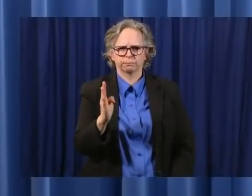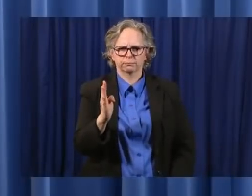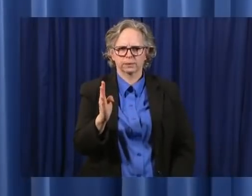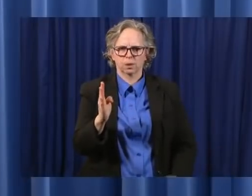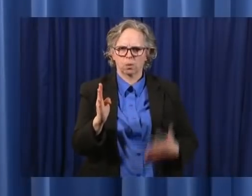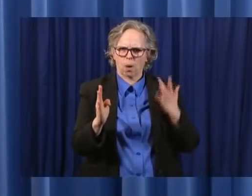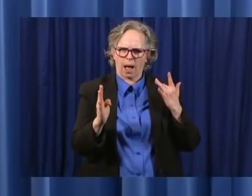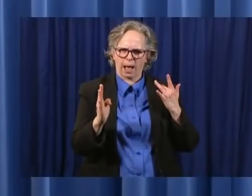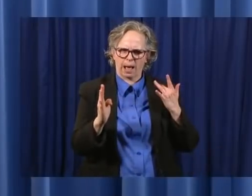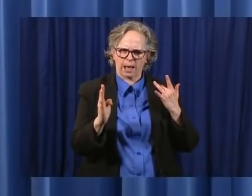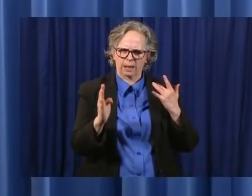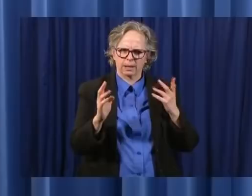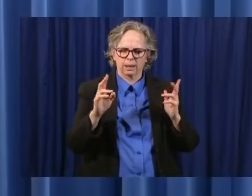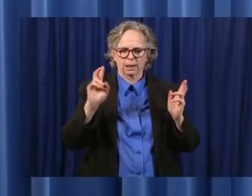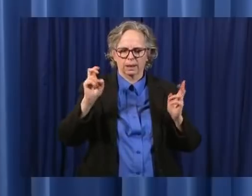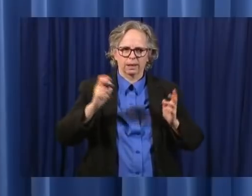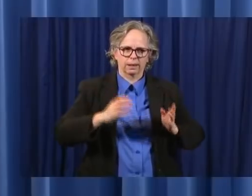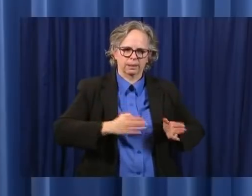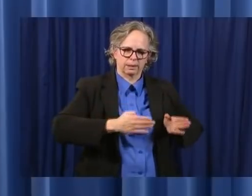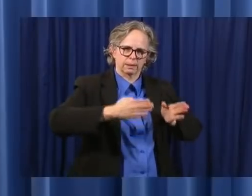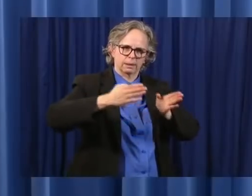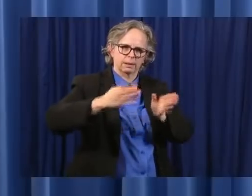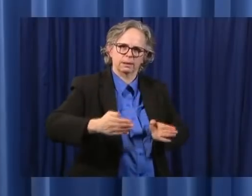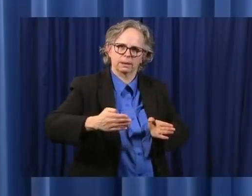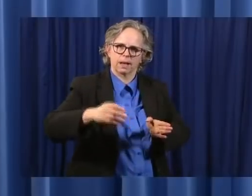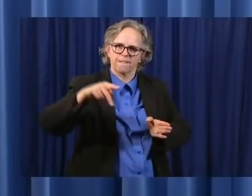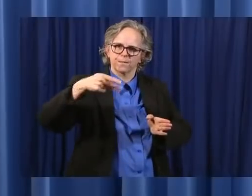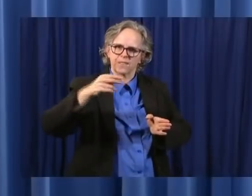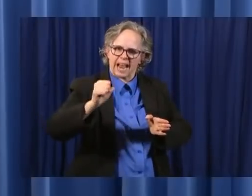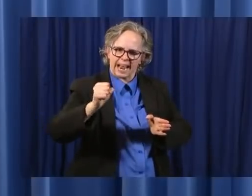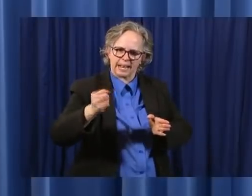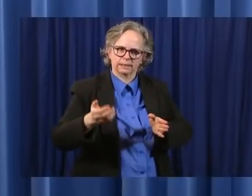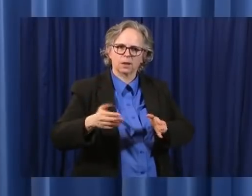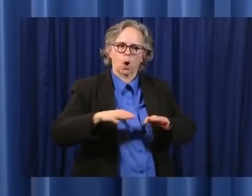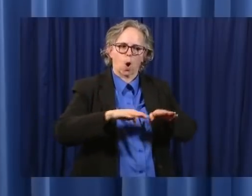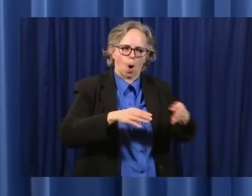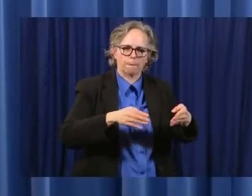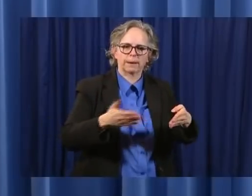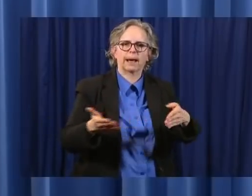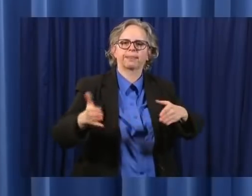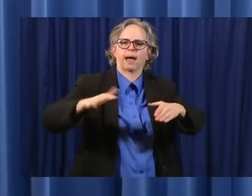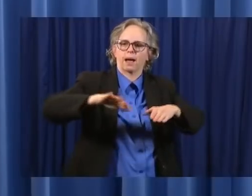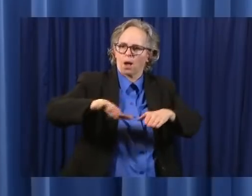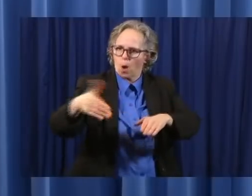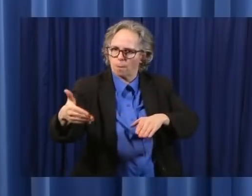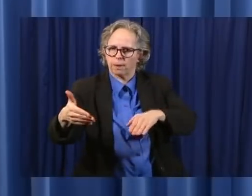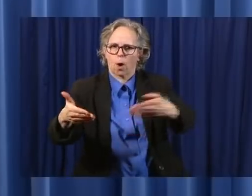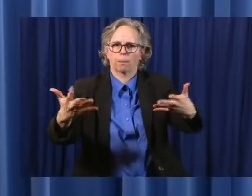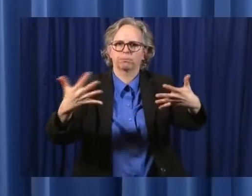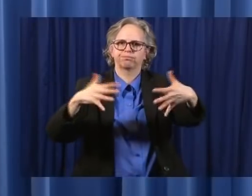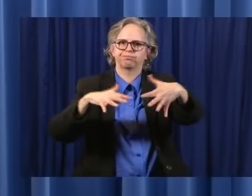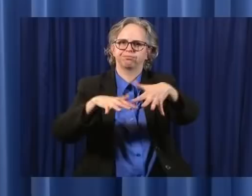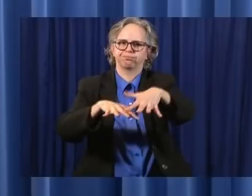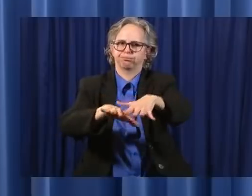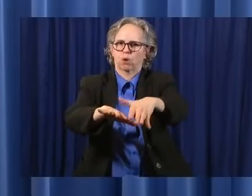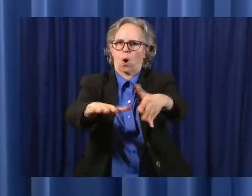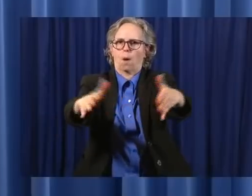and we're trying to continue to buy some time so that the spread does